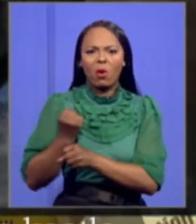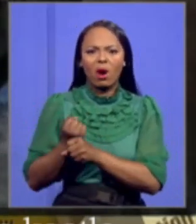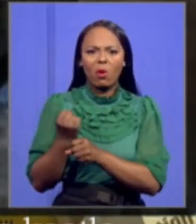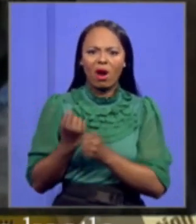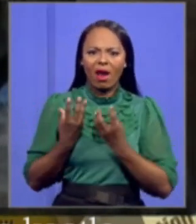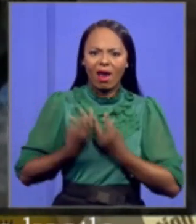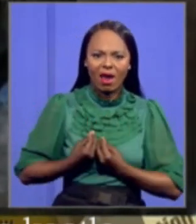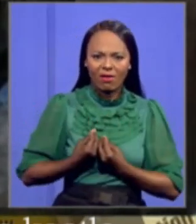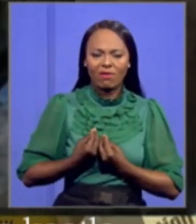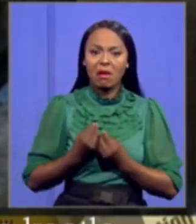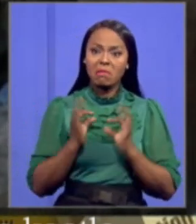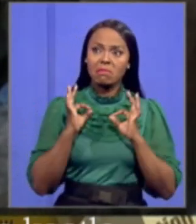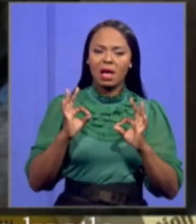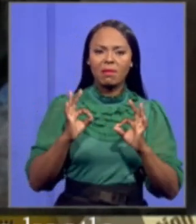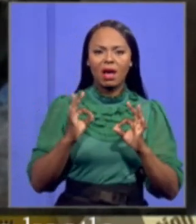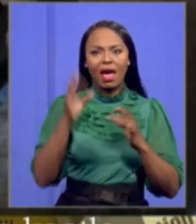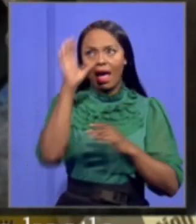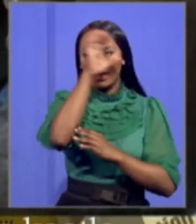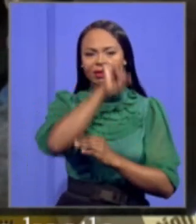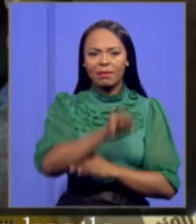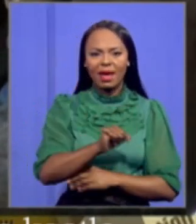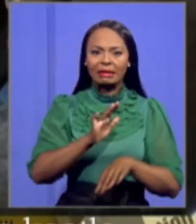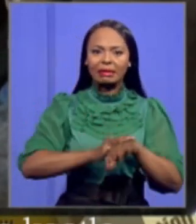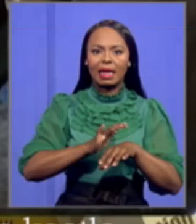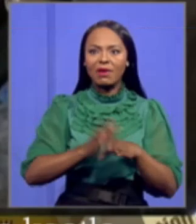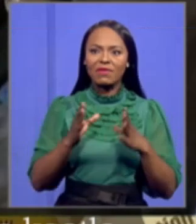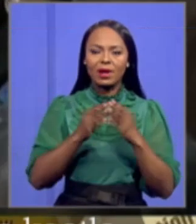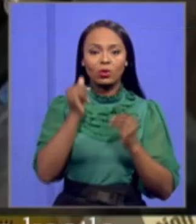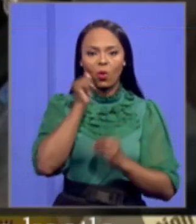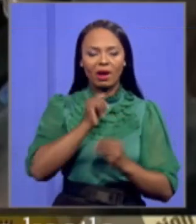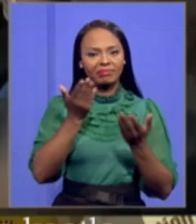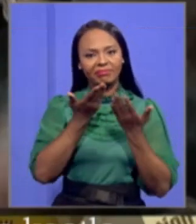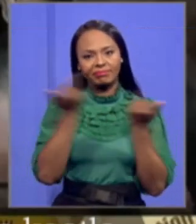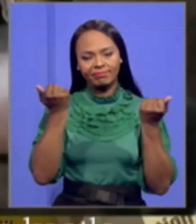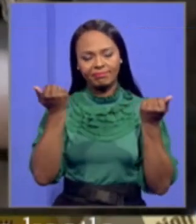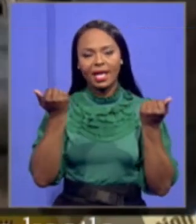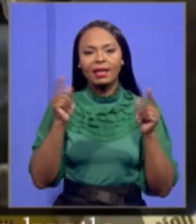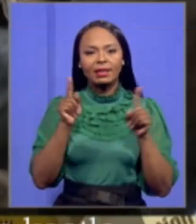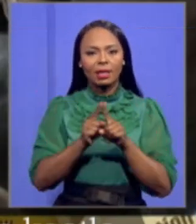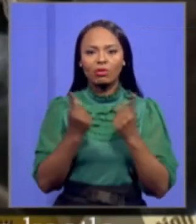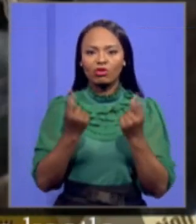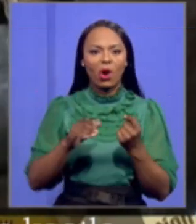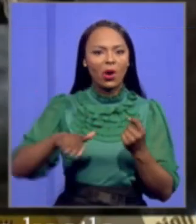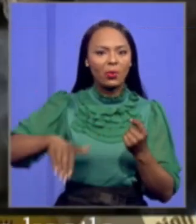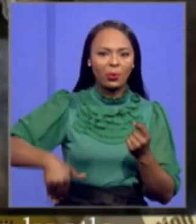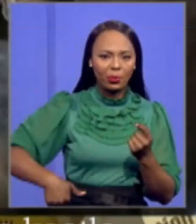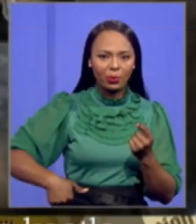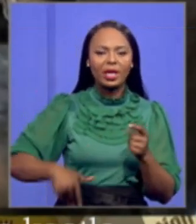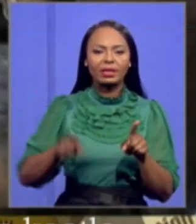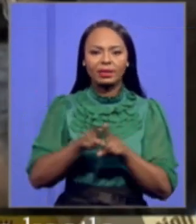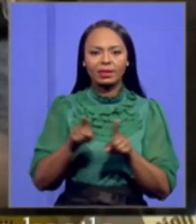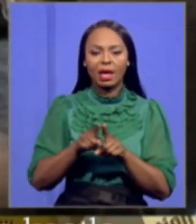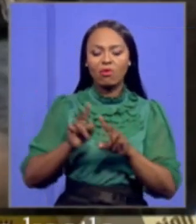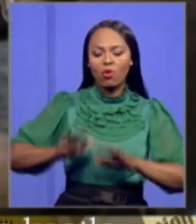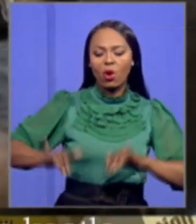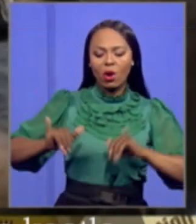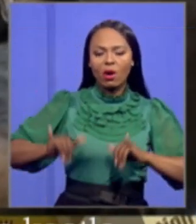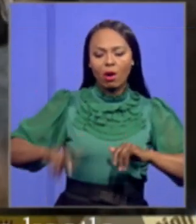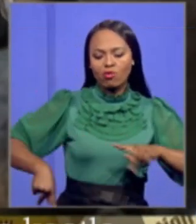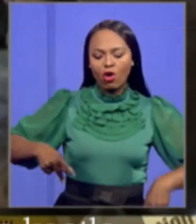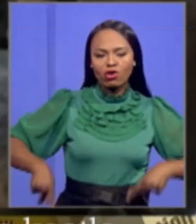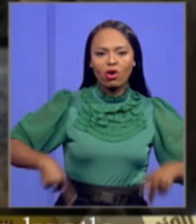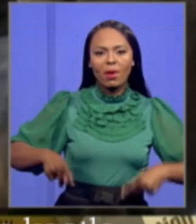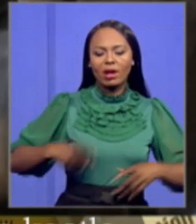correctly estimate to the time it would have been done. And we also had to work through the procurement process of Treasury